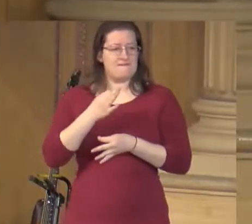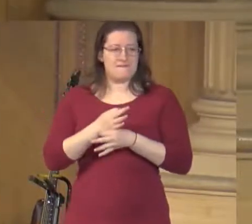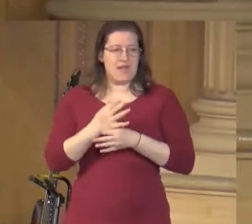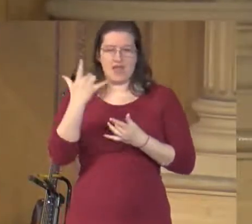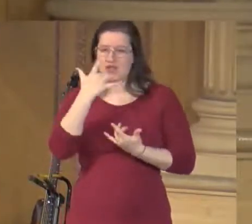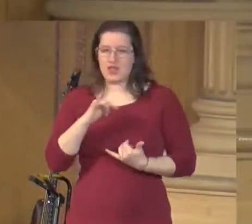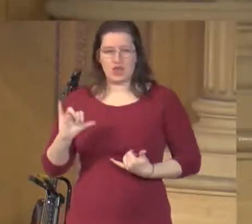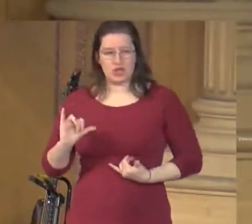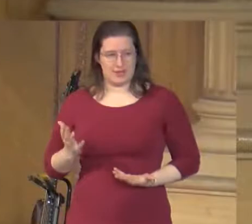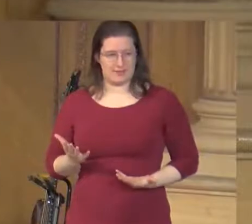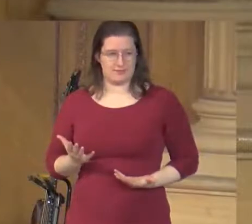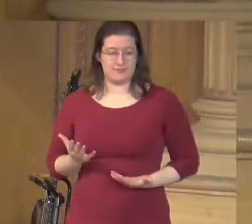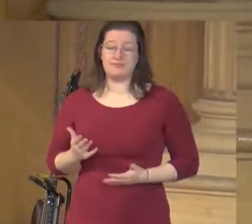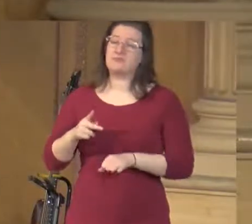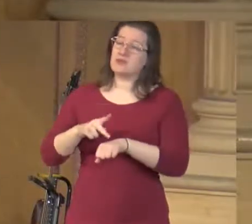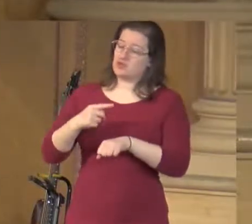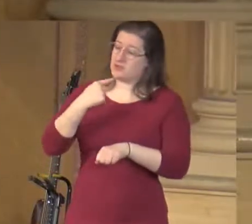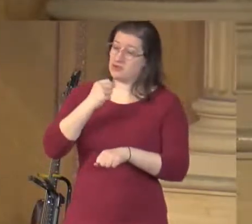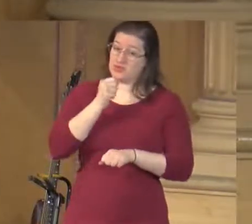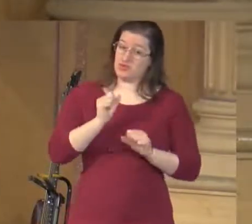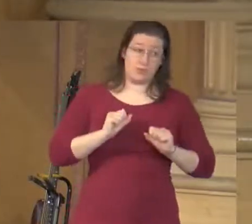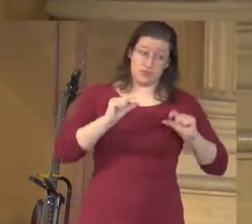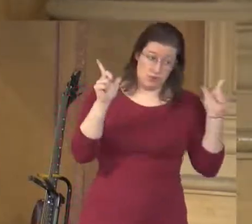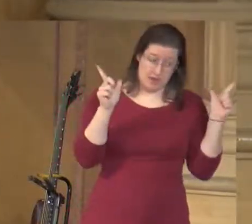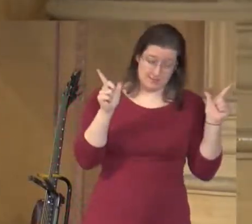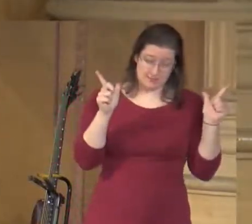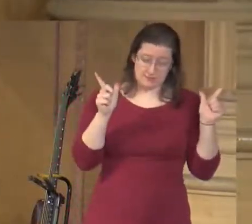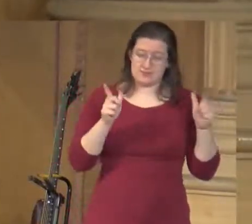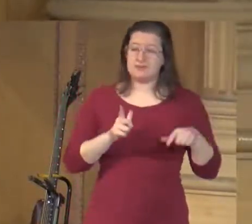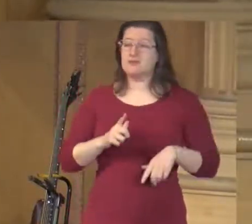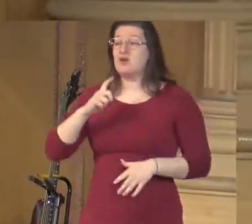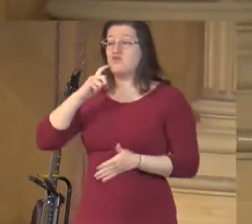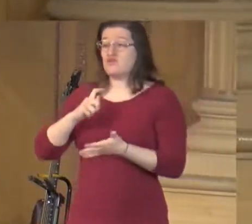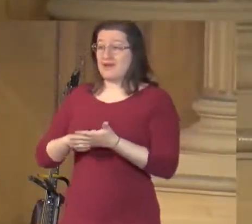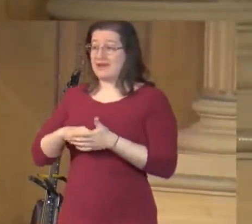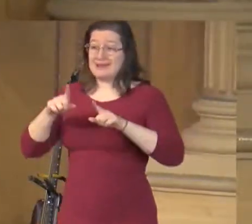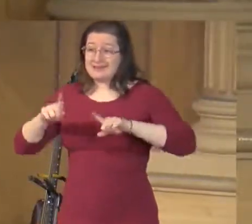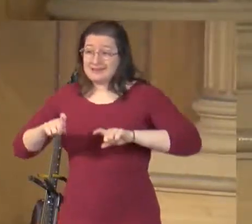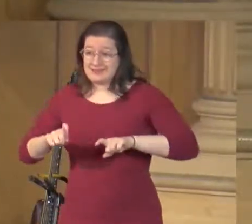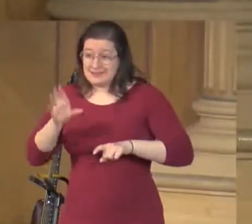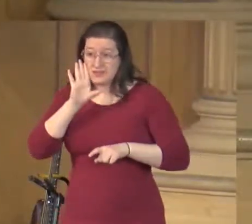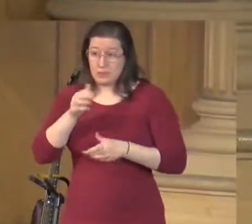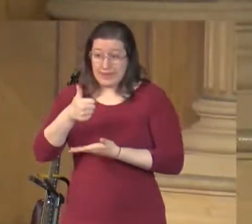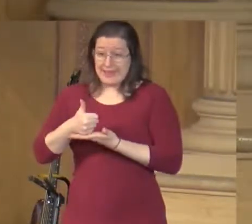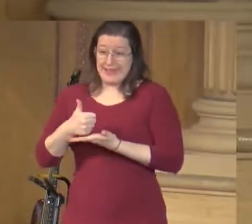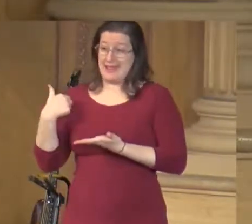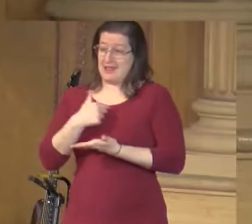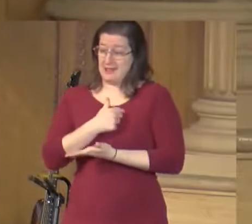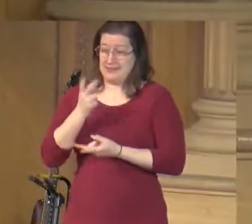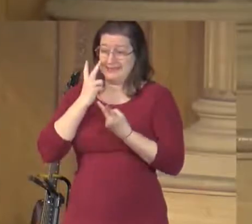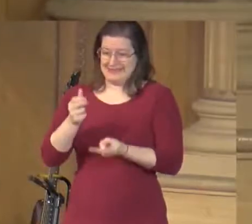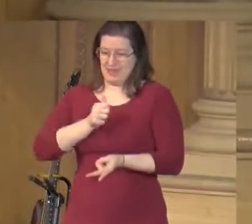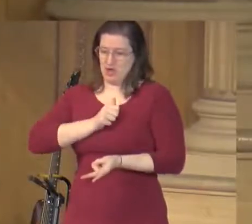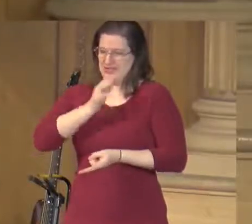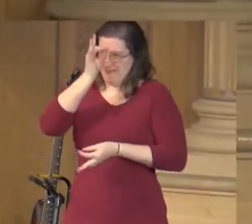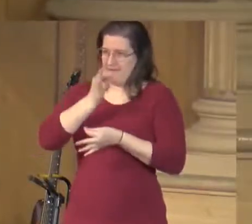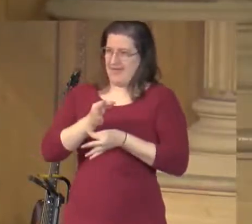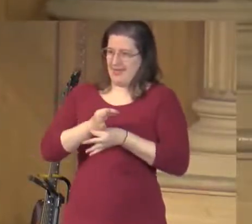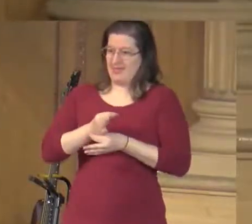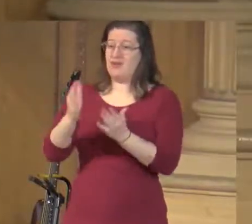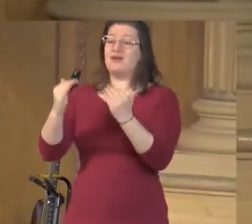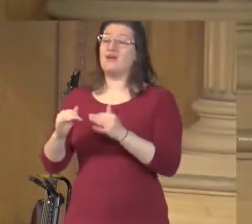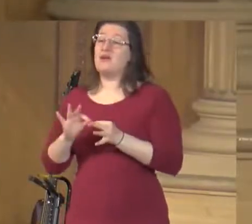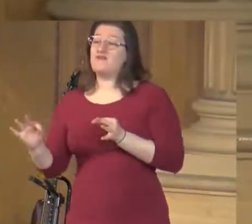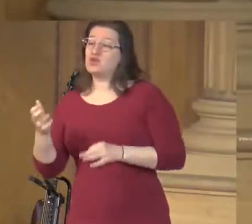So Peter says, Don't be surprised when trials come. Recognize that one of their functions in our lives is to test us. And then he says in verse 13,